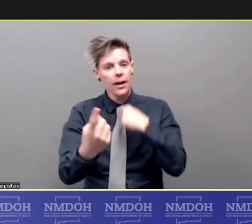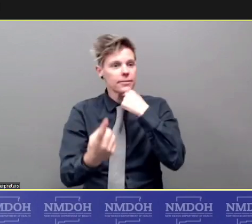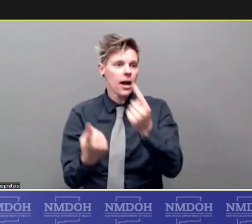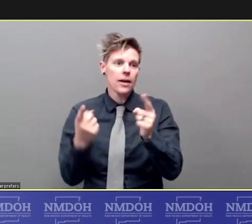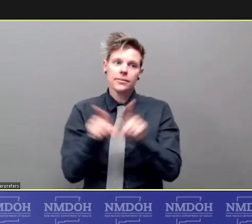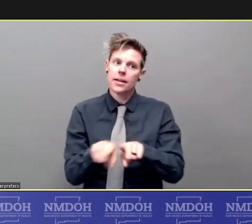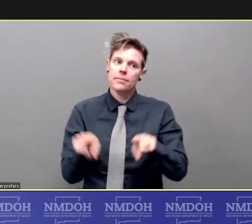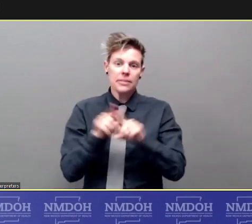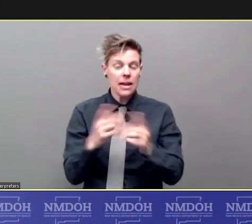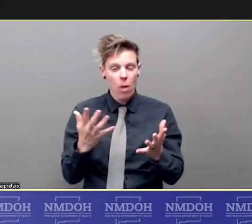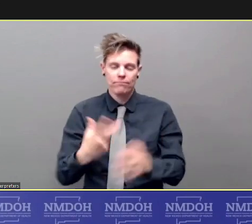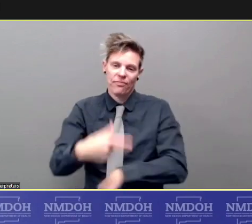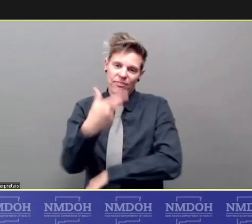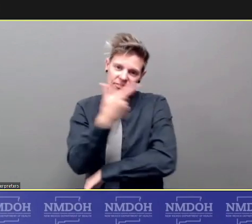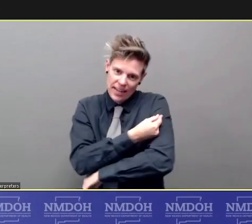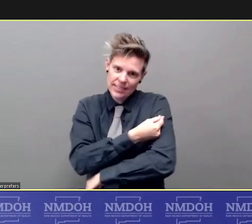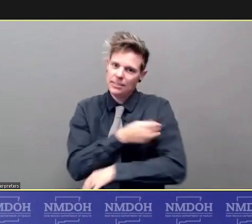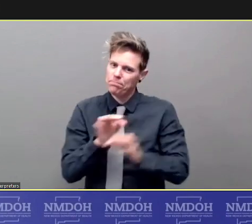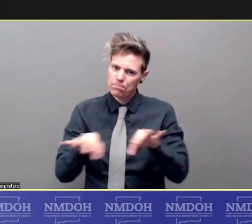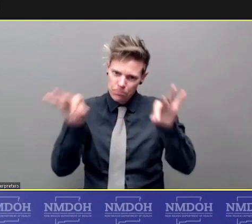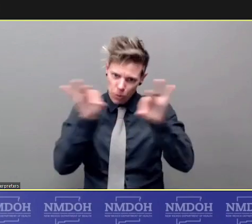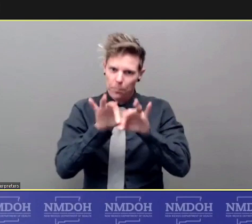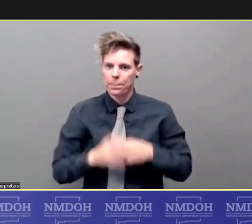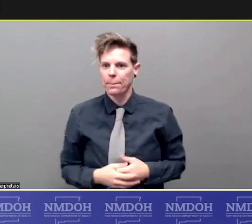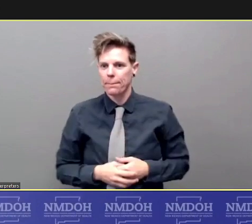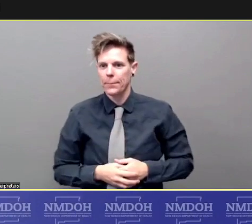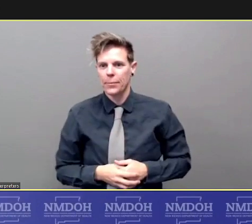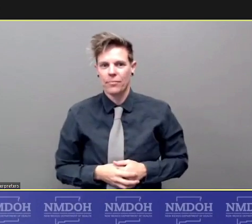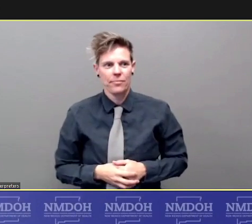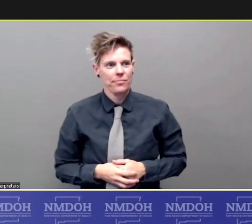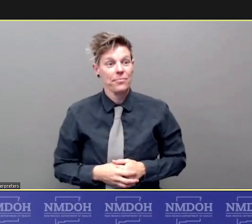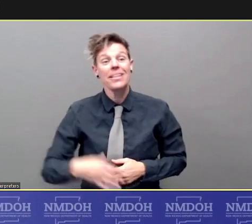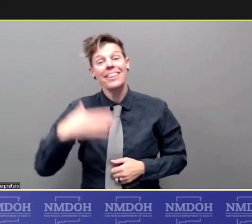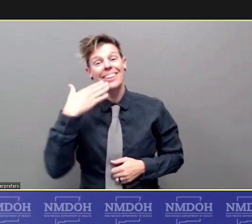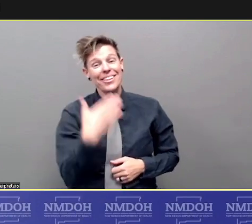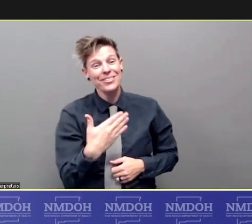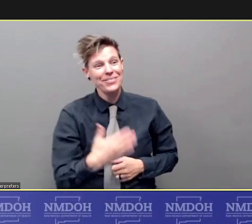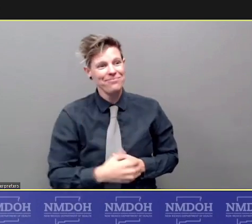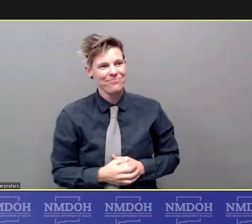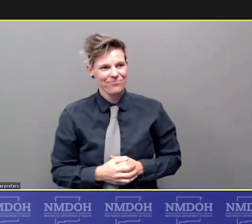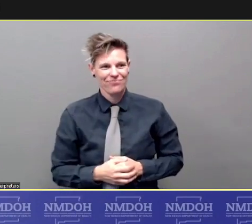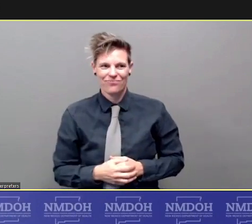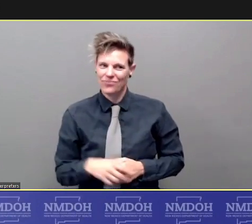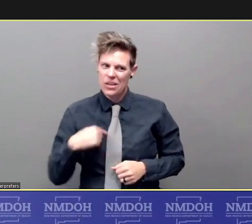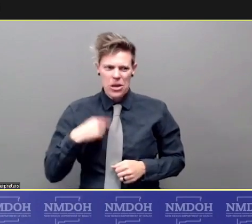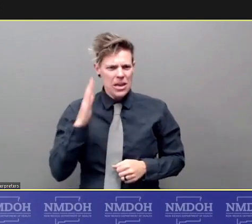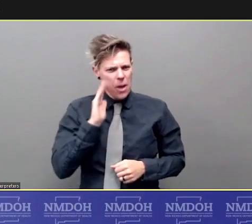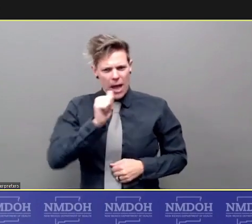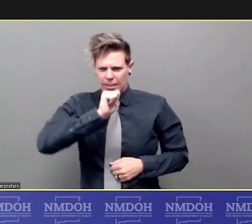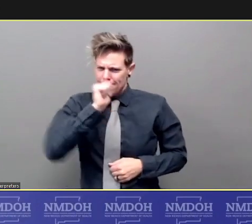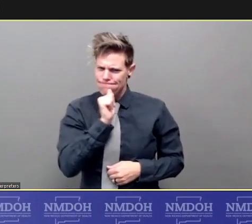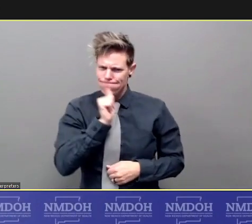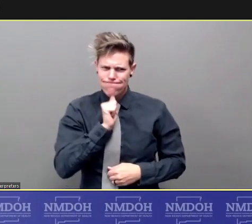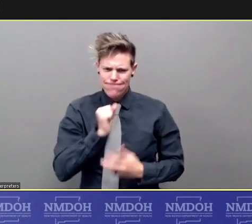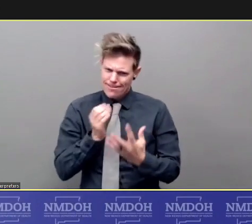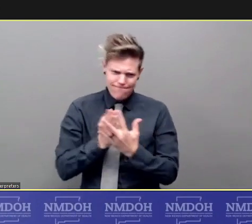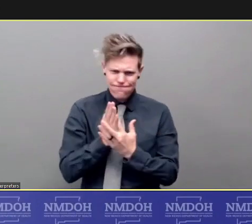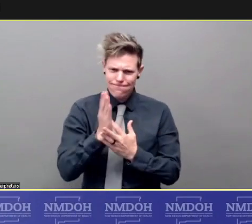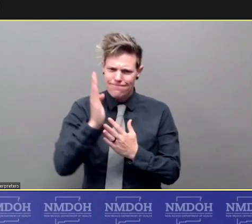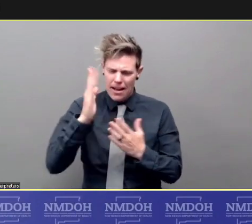for all you do. And yeah, that was great, Dr. Duran. We'll get through this, and our community view is stronger for it.